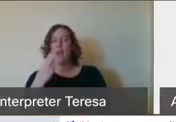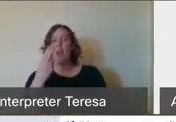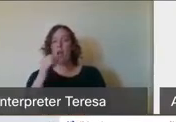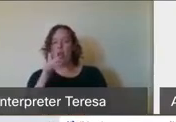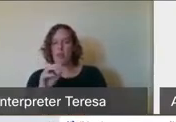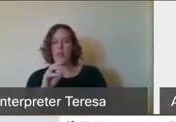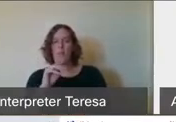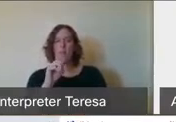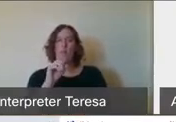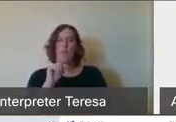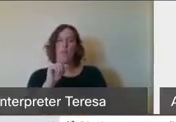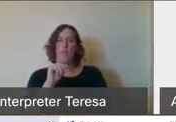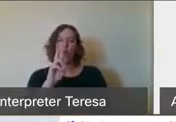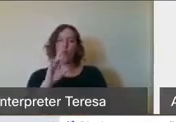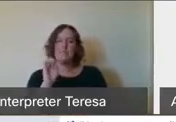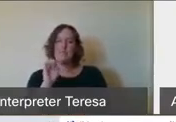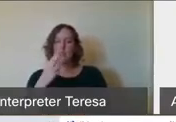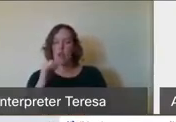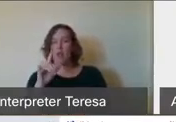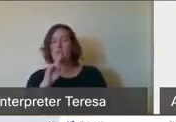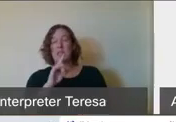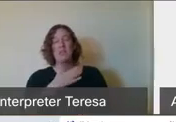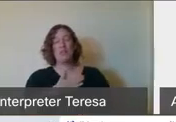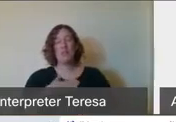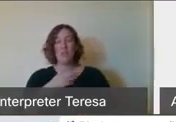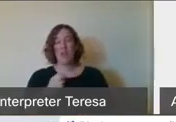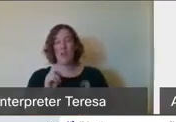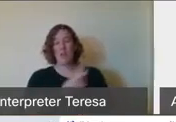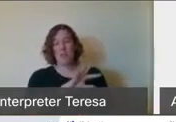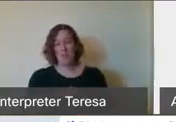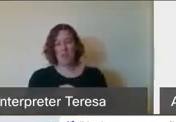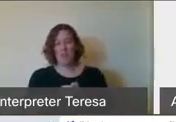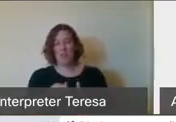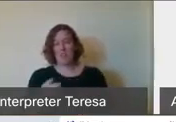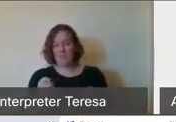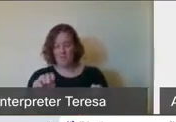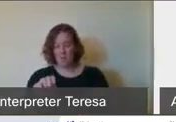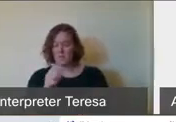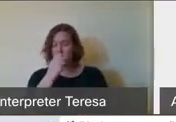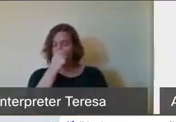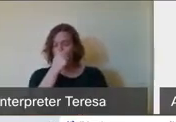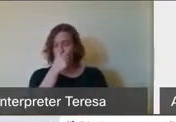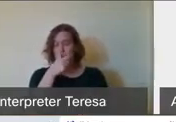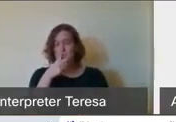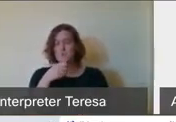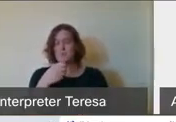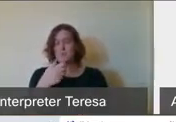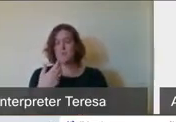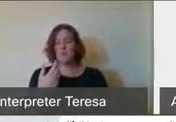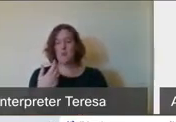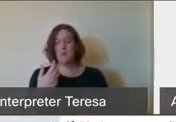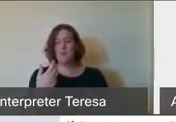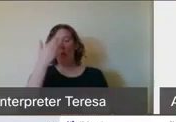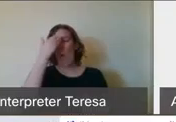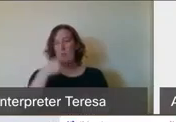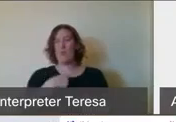and Maurice Holly. We really do appreciate the opportunity to participate in this effort, knowing that we are